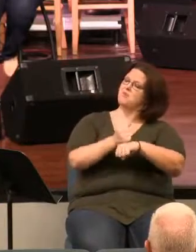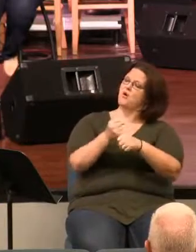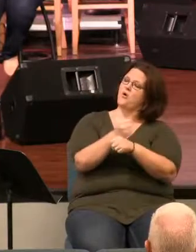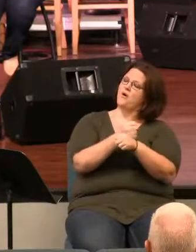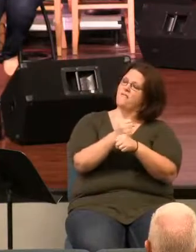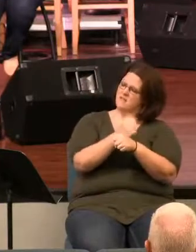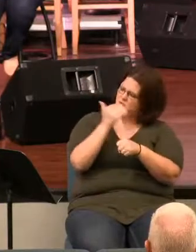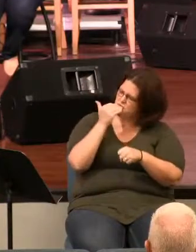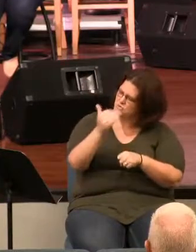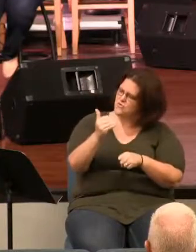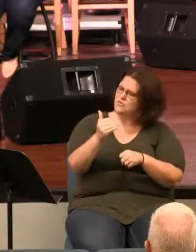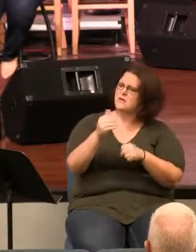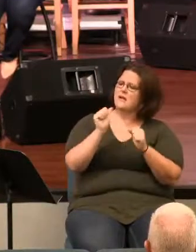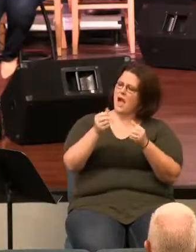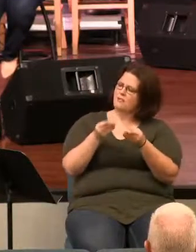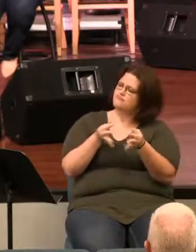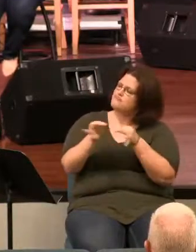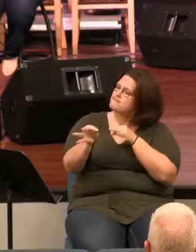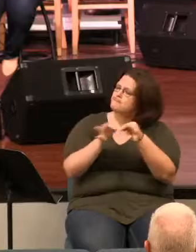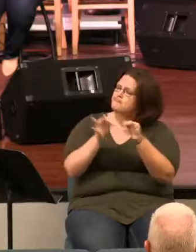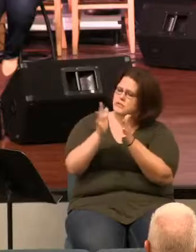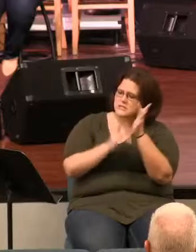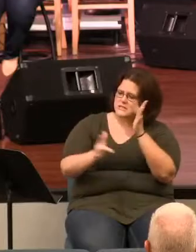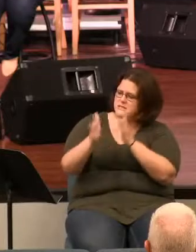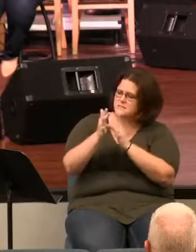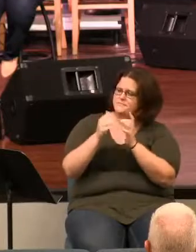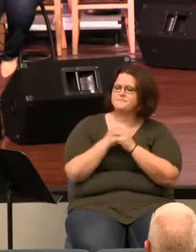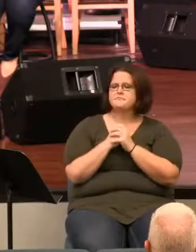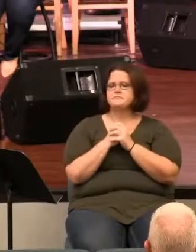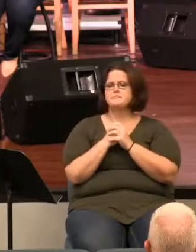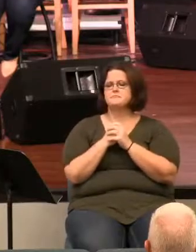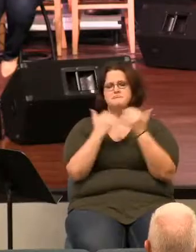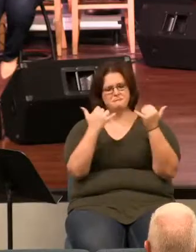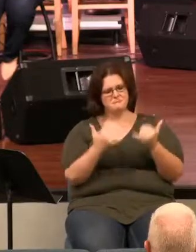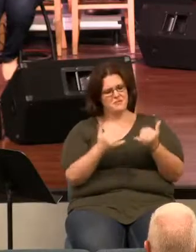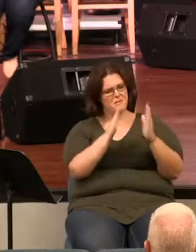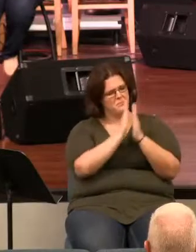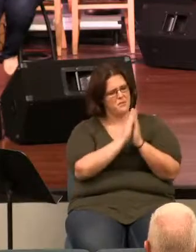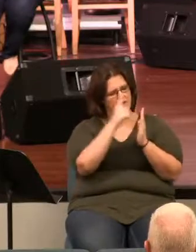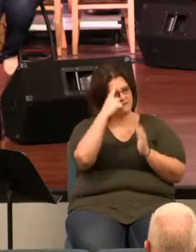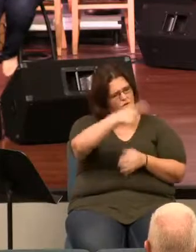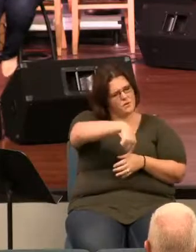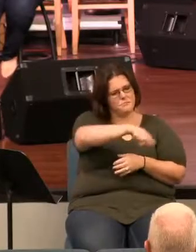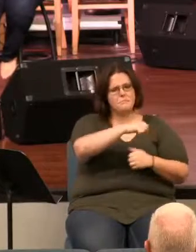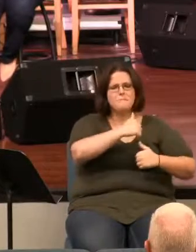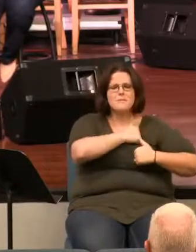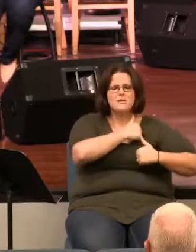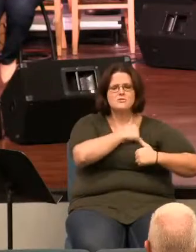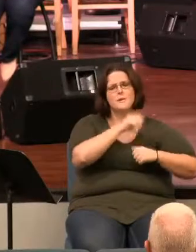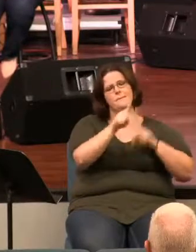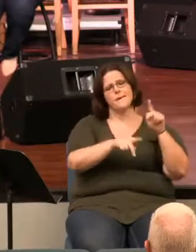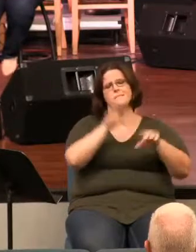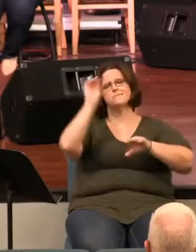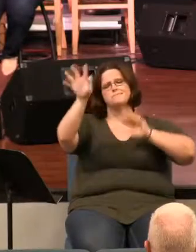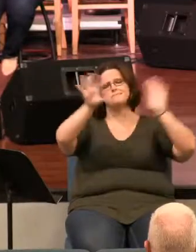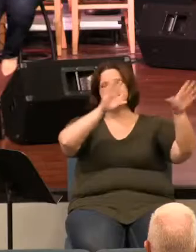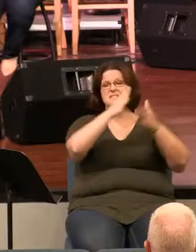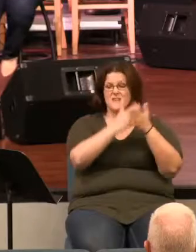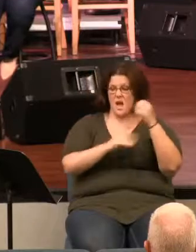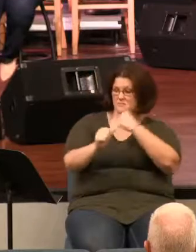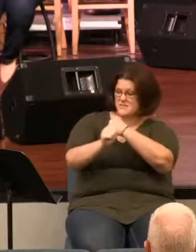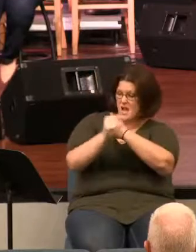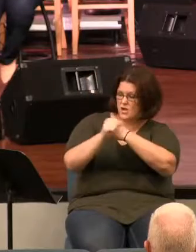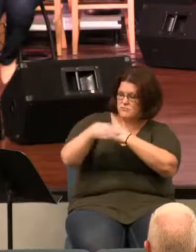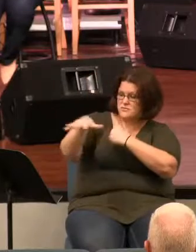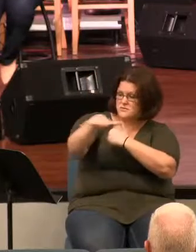Jesus Christ. Father, we're asking today that you would bless our military men and women that are deployed around the globe, those who are some in harm's way, some working